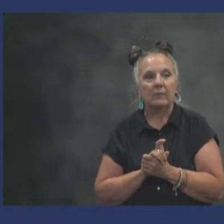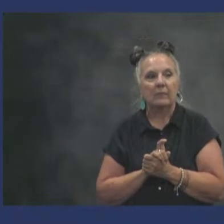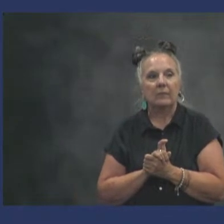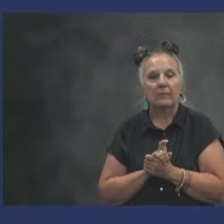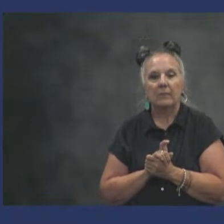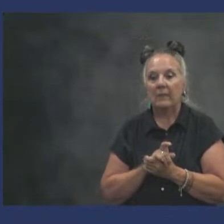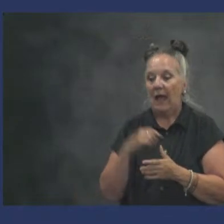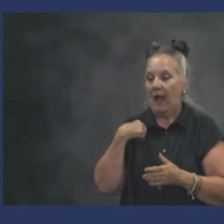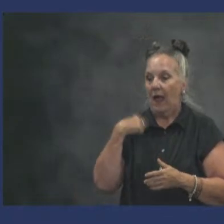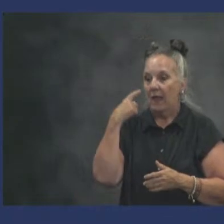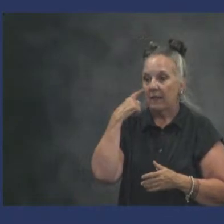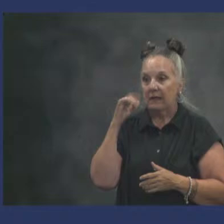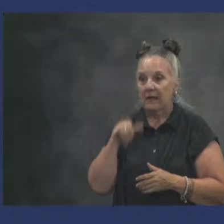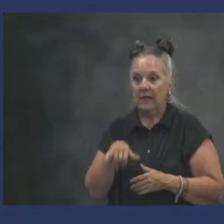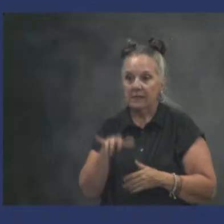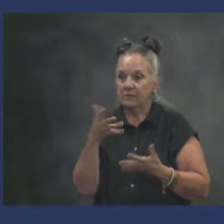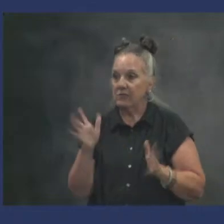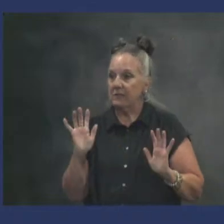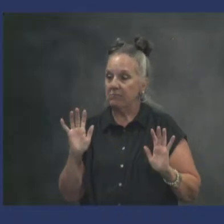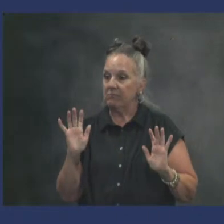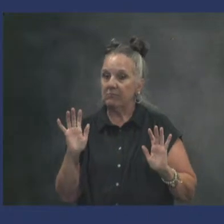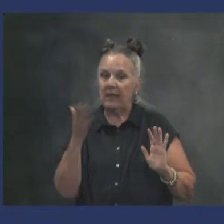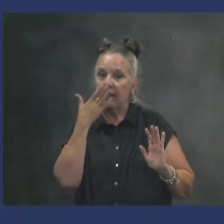And I think that's it. Thank you very much.